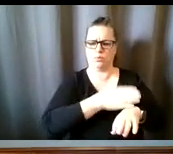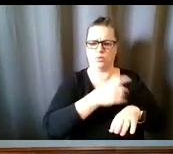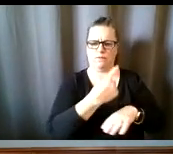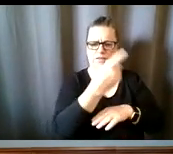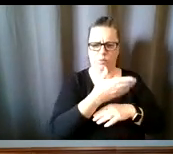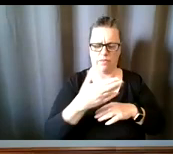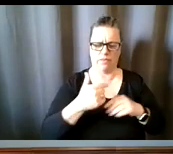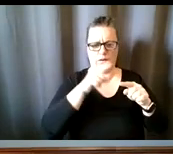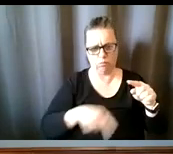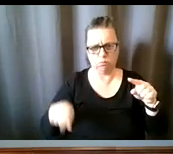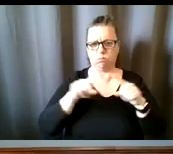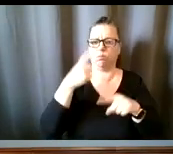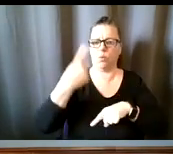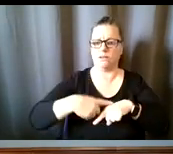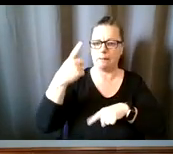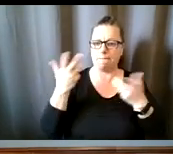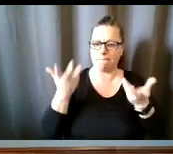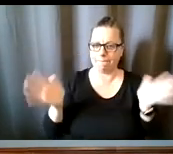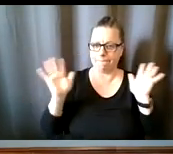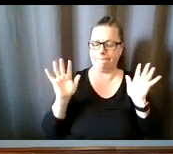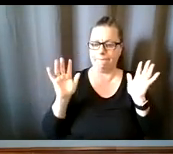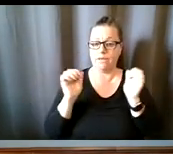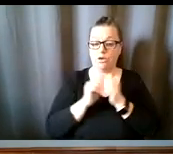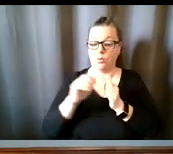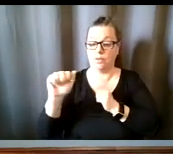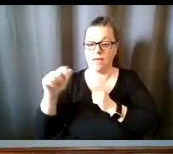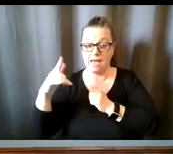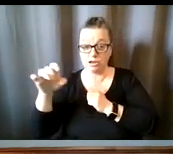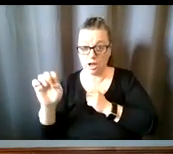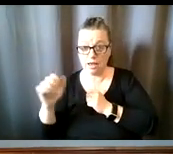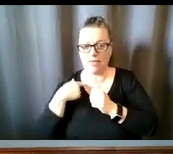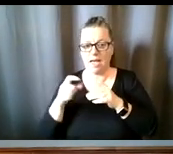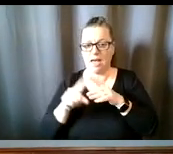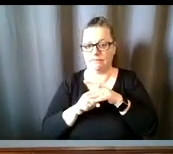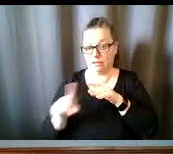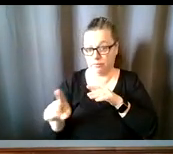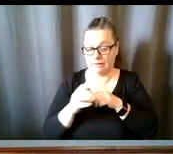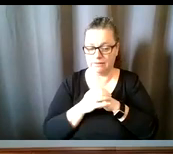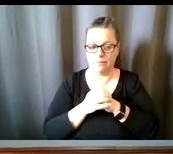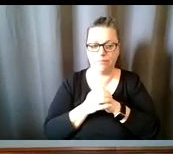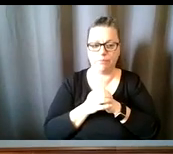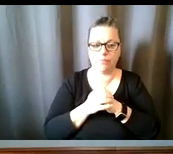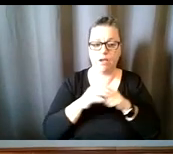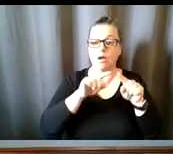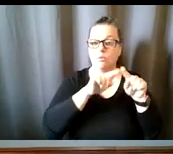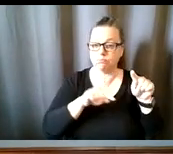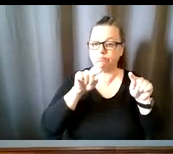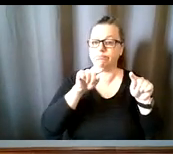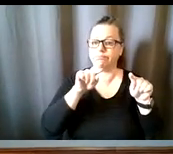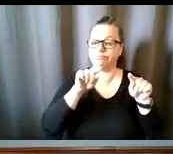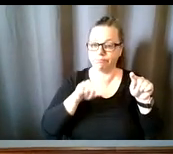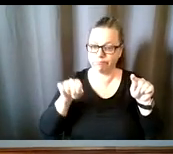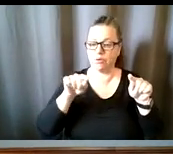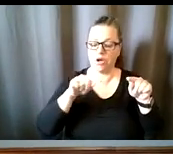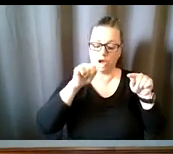through the cycle one time. What happens with Agile is they have these sprints. And so it's you go down, you do the work, you come back up,